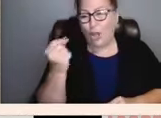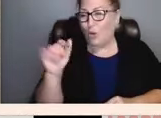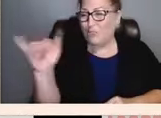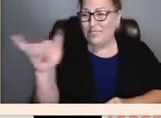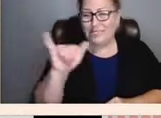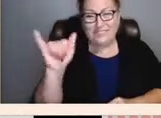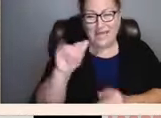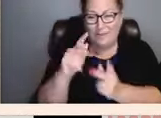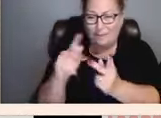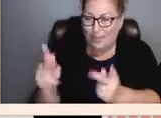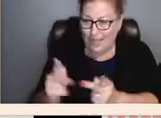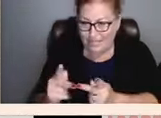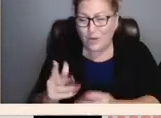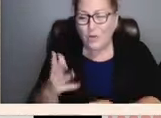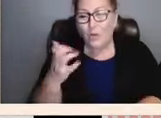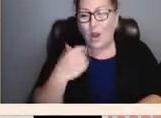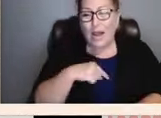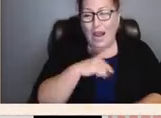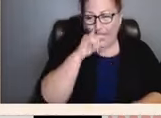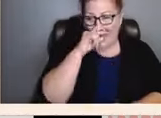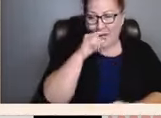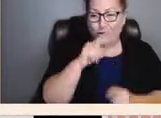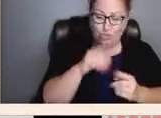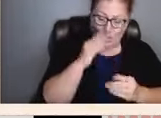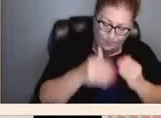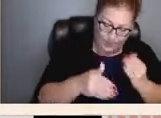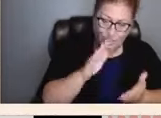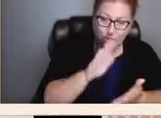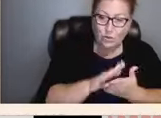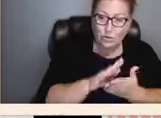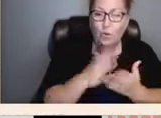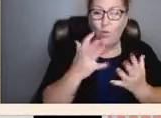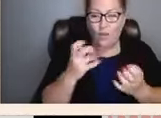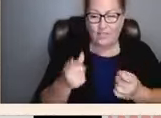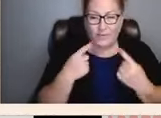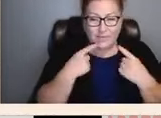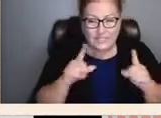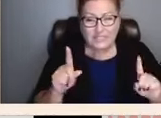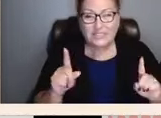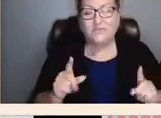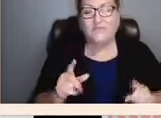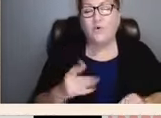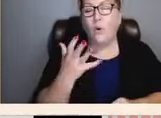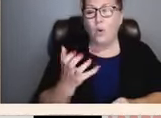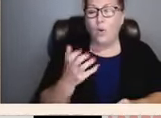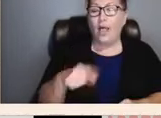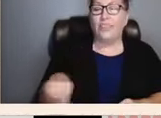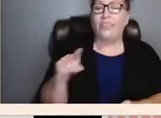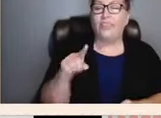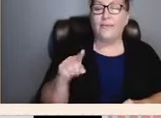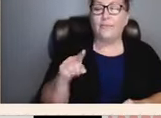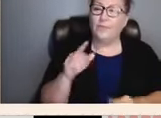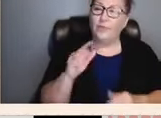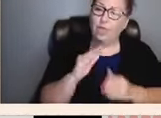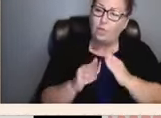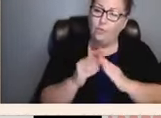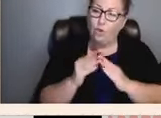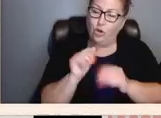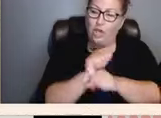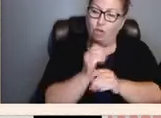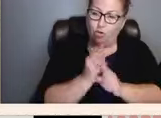our kiddos to complete school. We want them to be successful. We want them to be community, career, and life